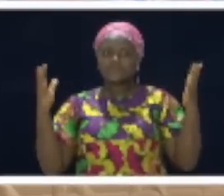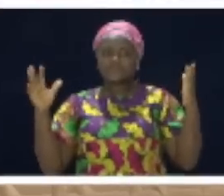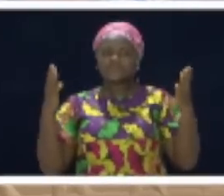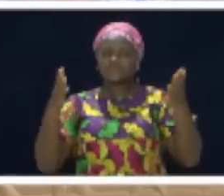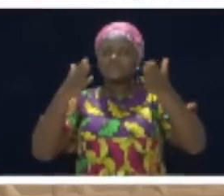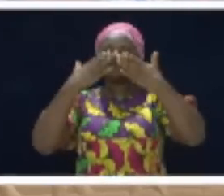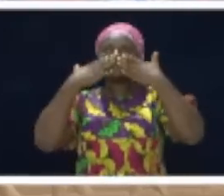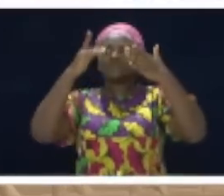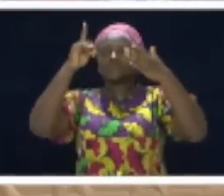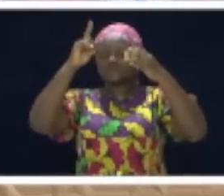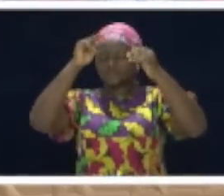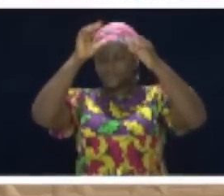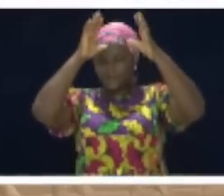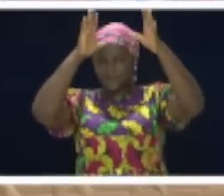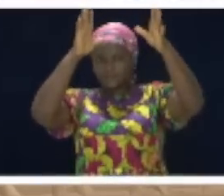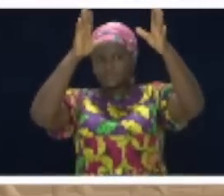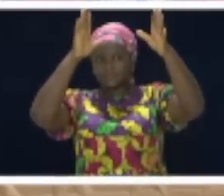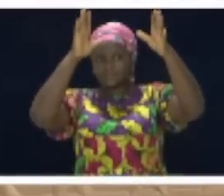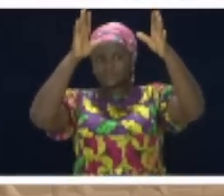Thank you, Father.